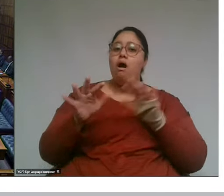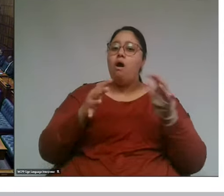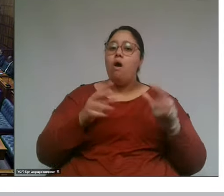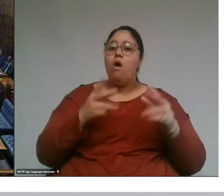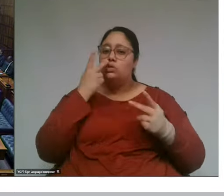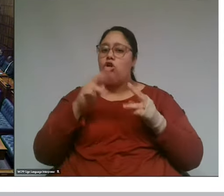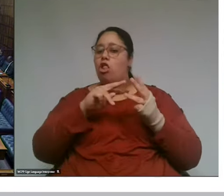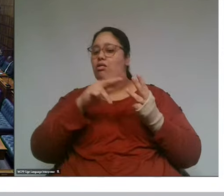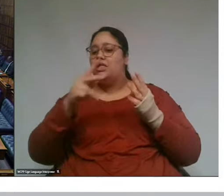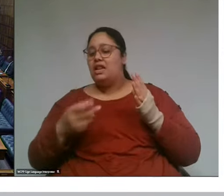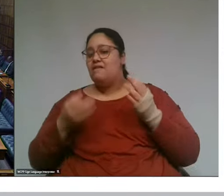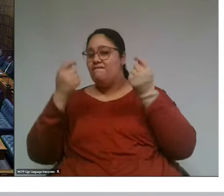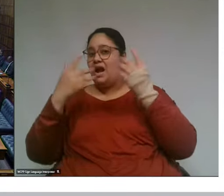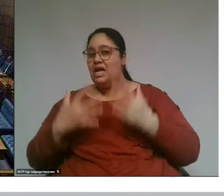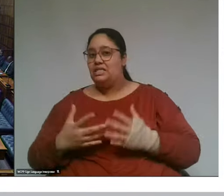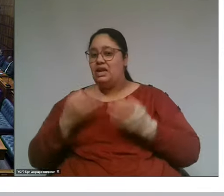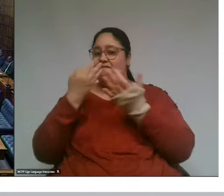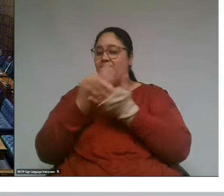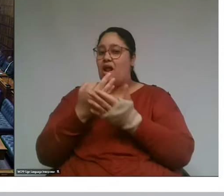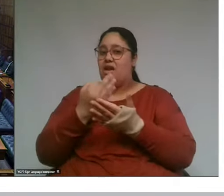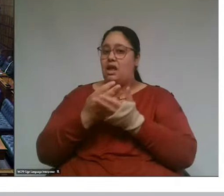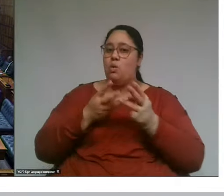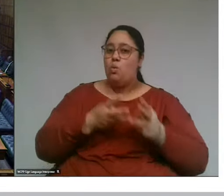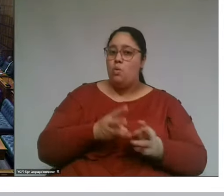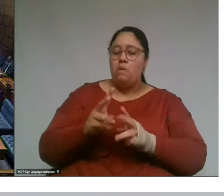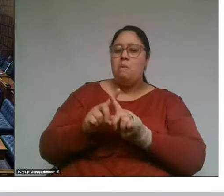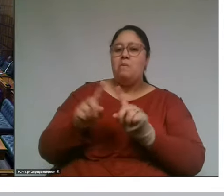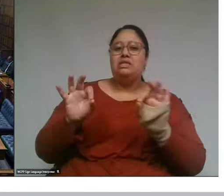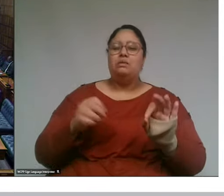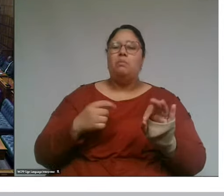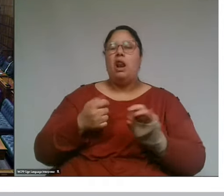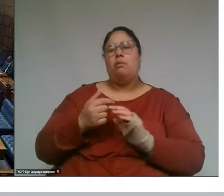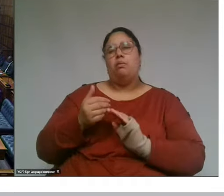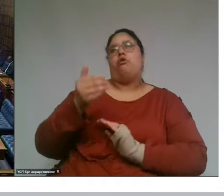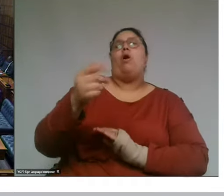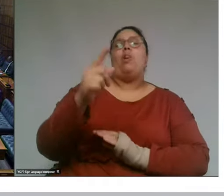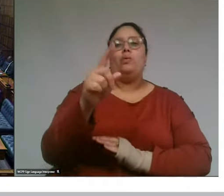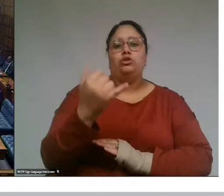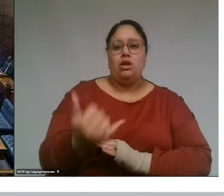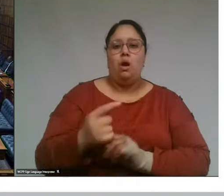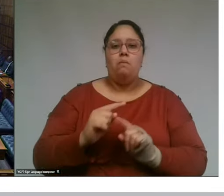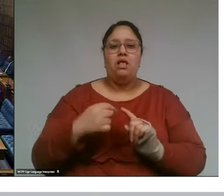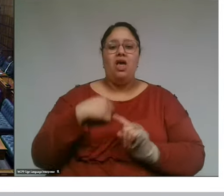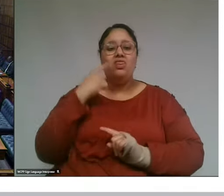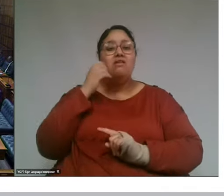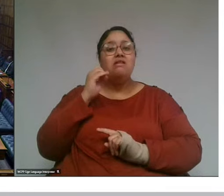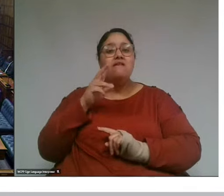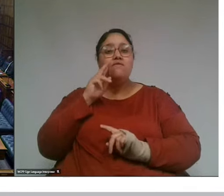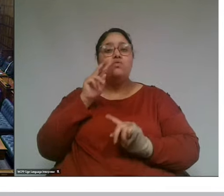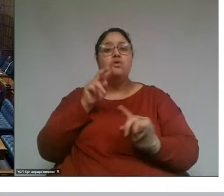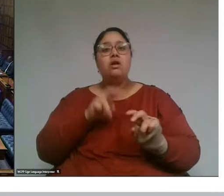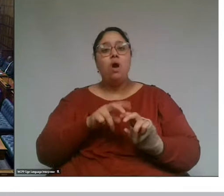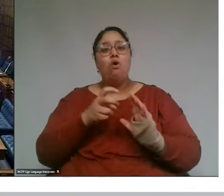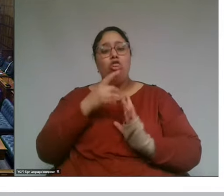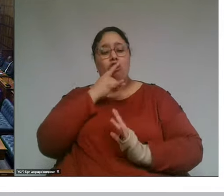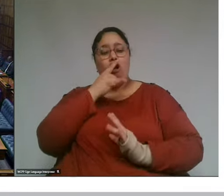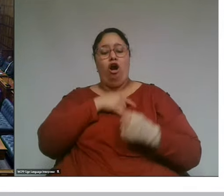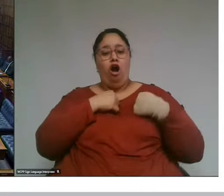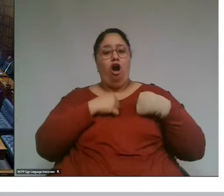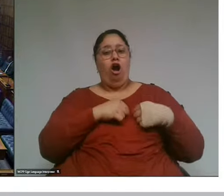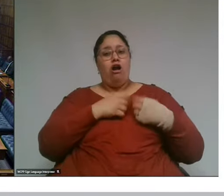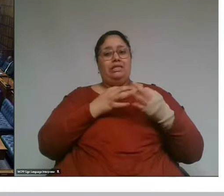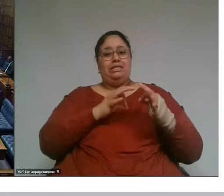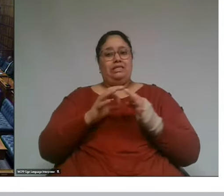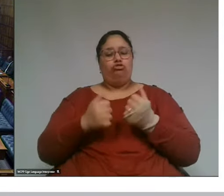alternative financing and funding mechanisms and I'm going a bit beyond the question now but I think it you it gets to the heart of of the kind